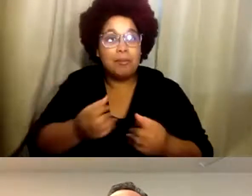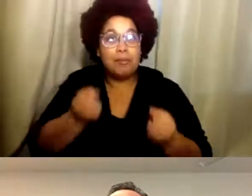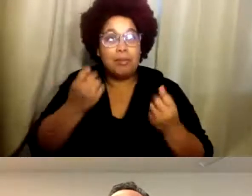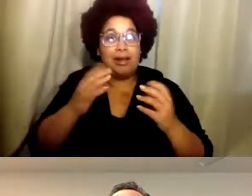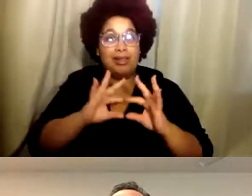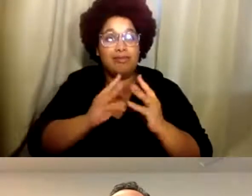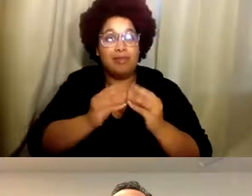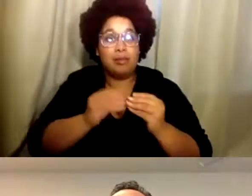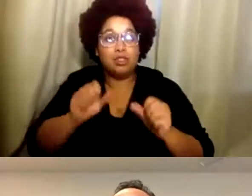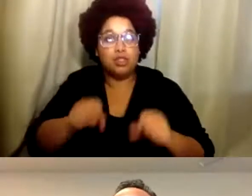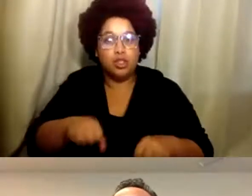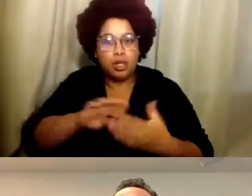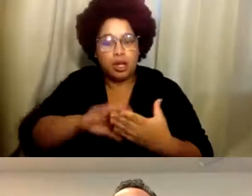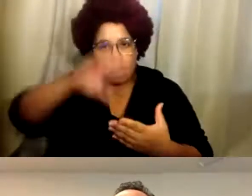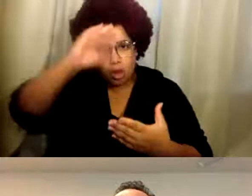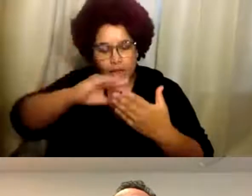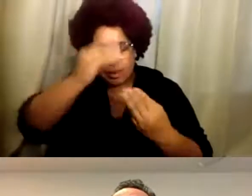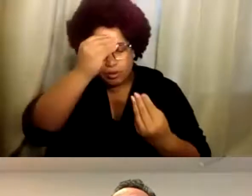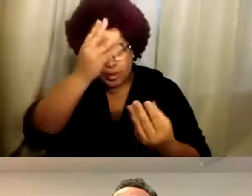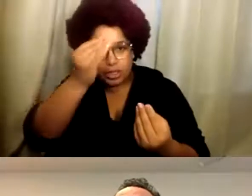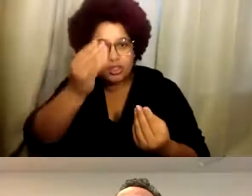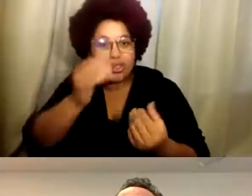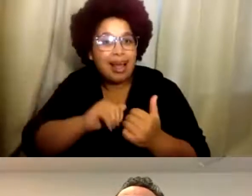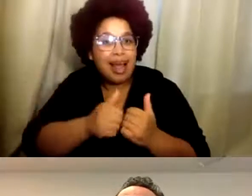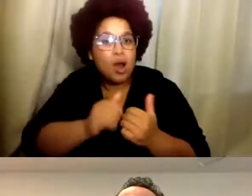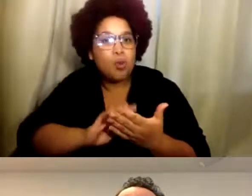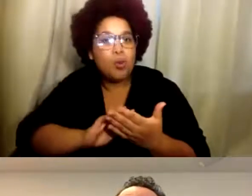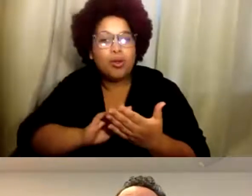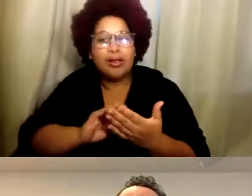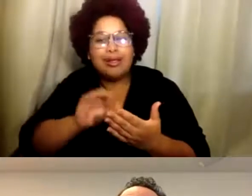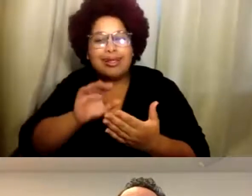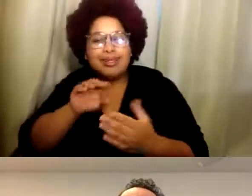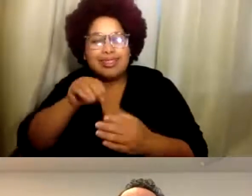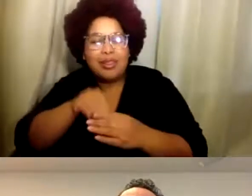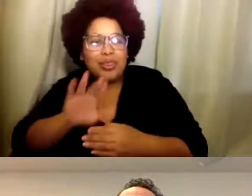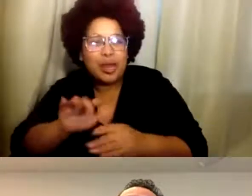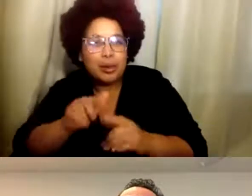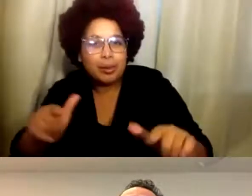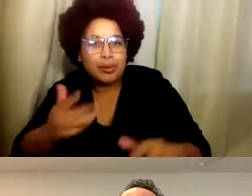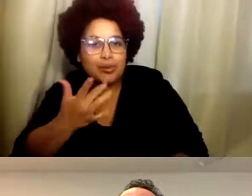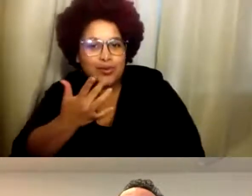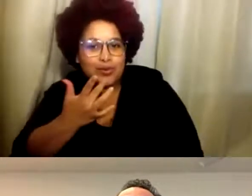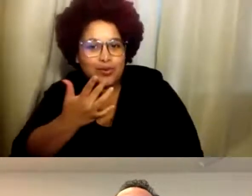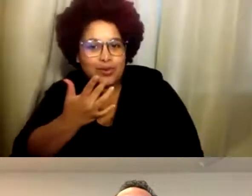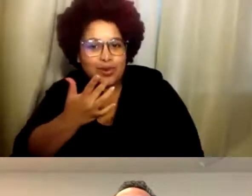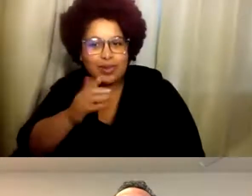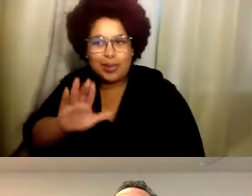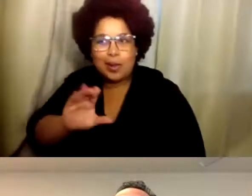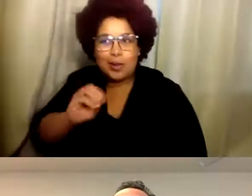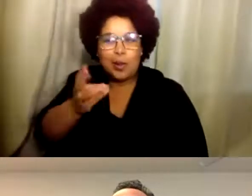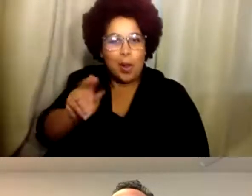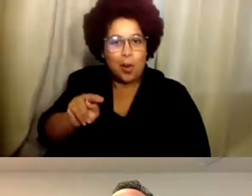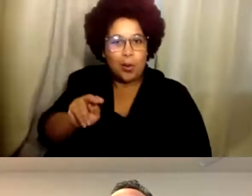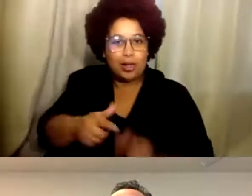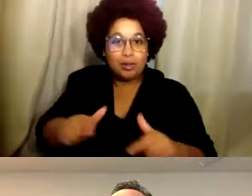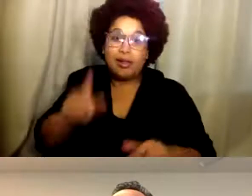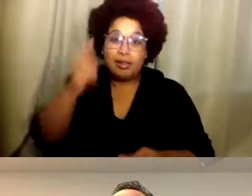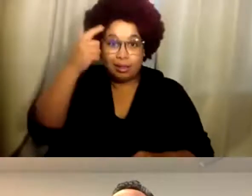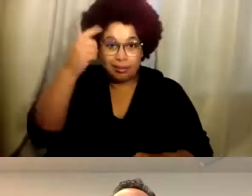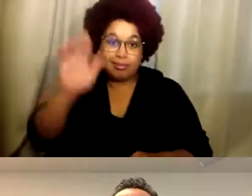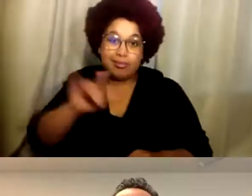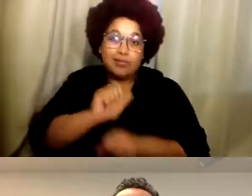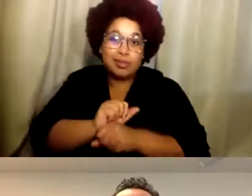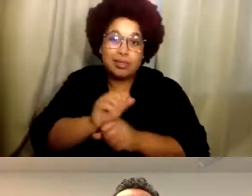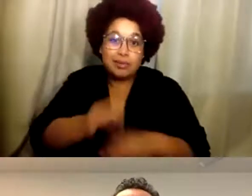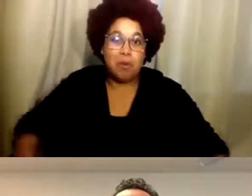absorb the information better when we presented it in the language that they prefer and in their own language. So I think that's very important.